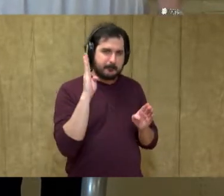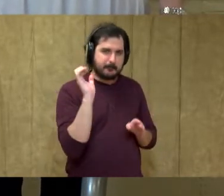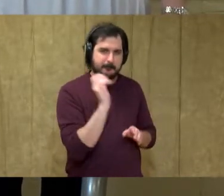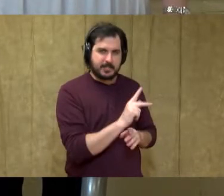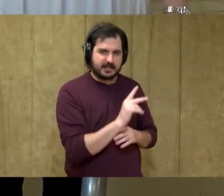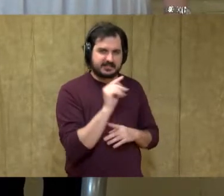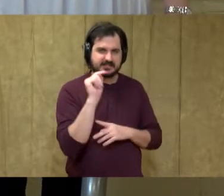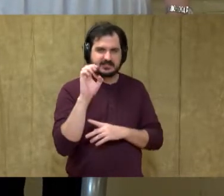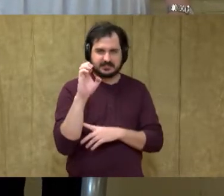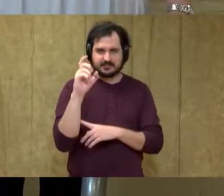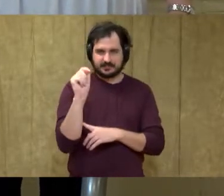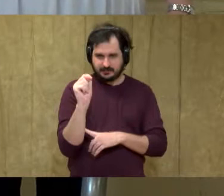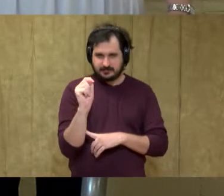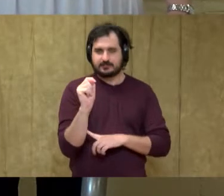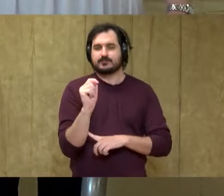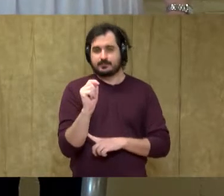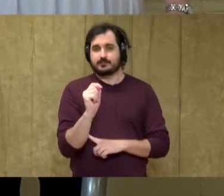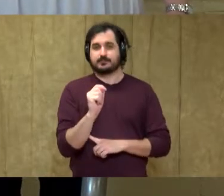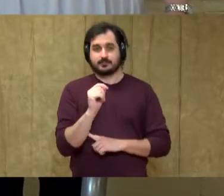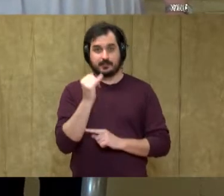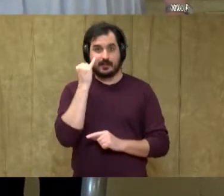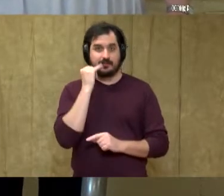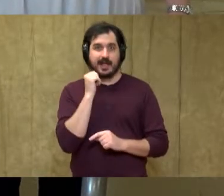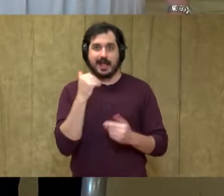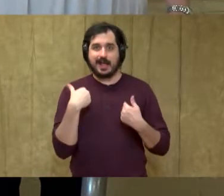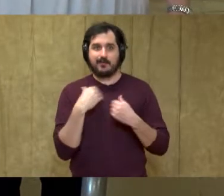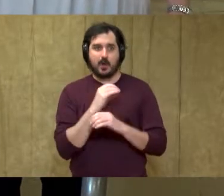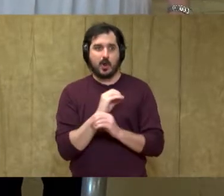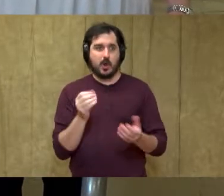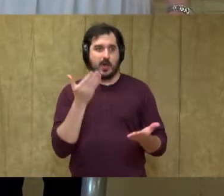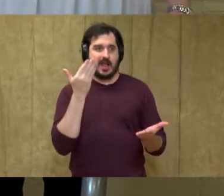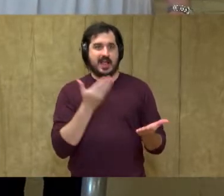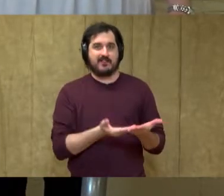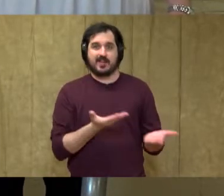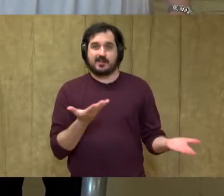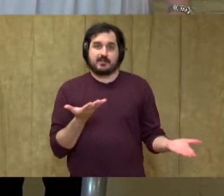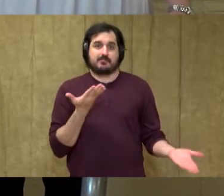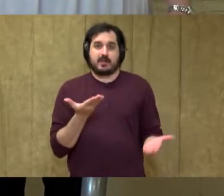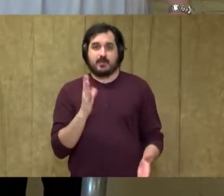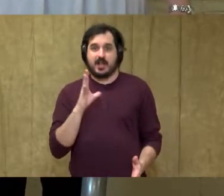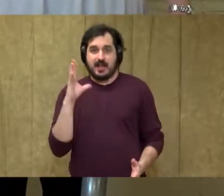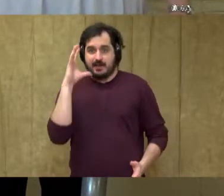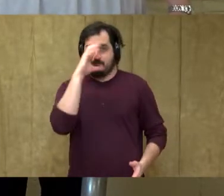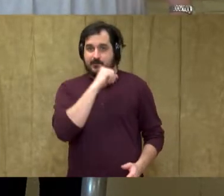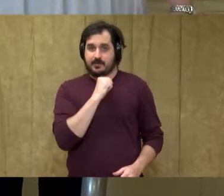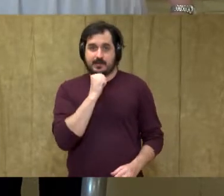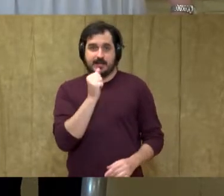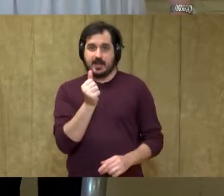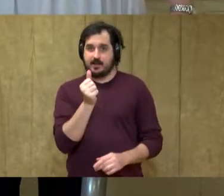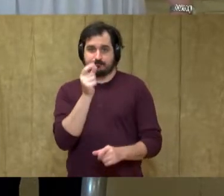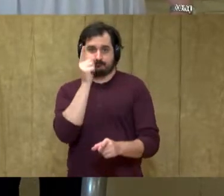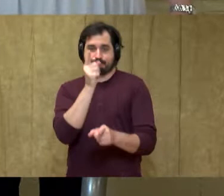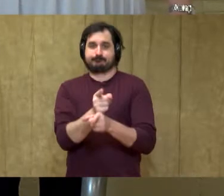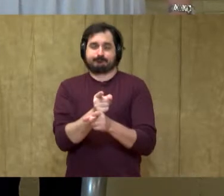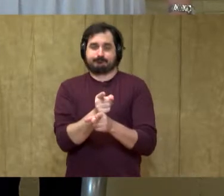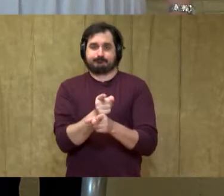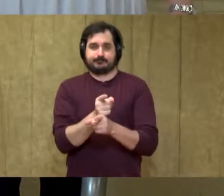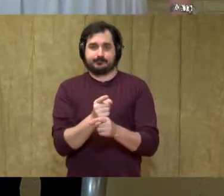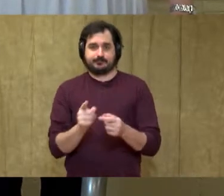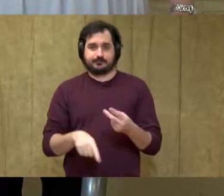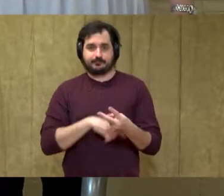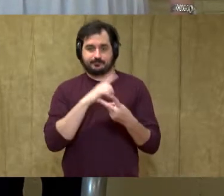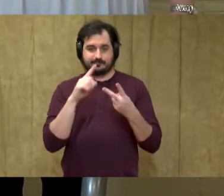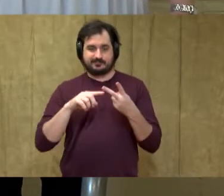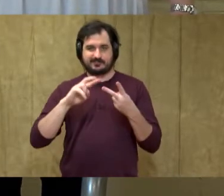your inference might not be accurate. And then secondly, another rule is, does my answer make